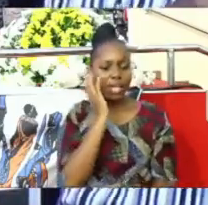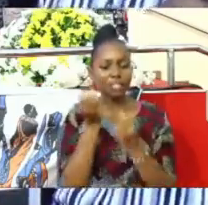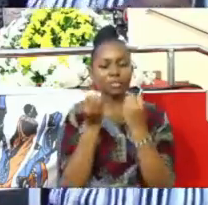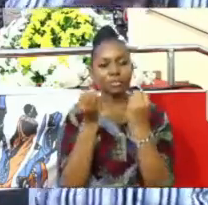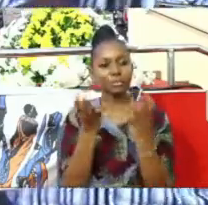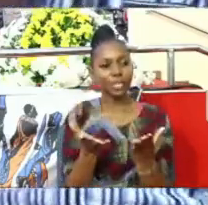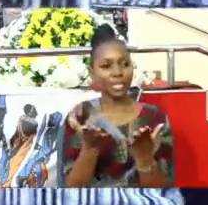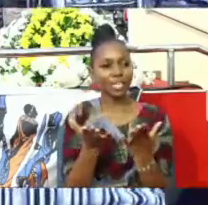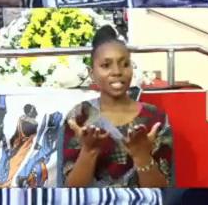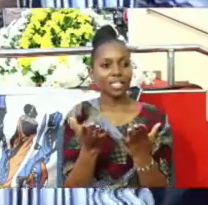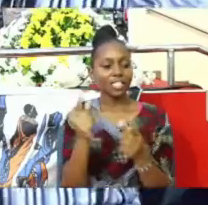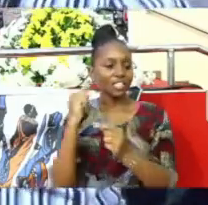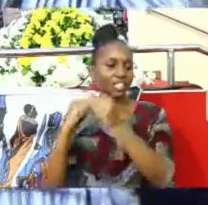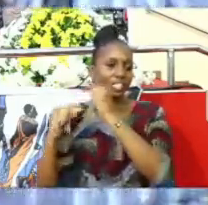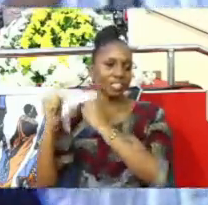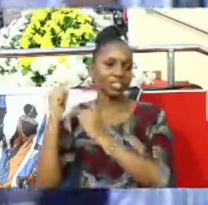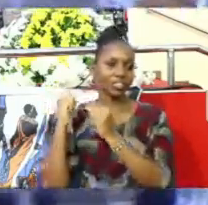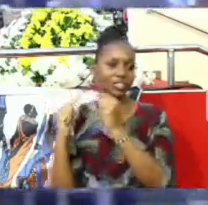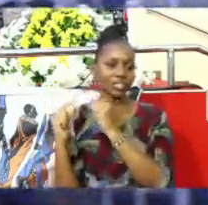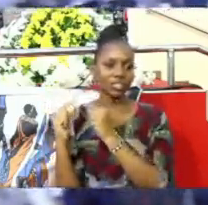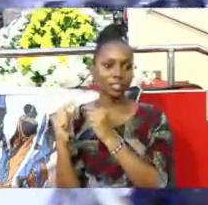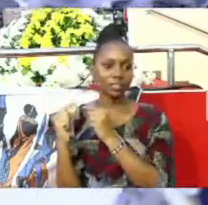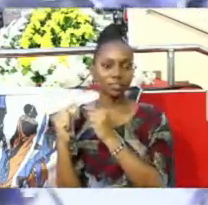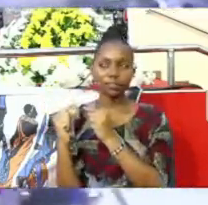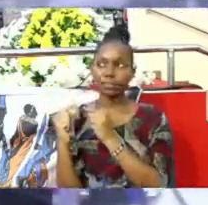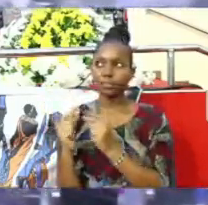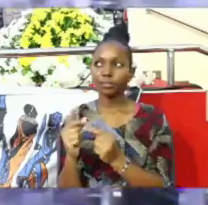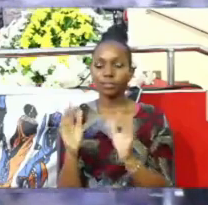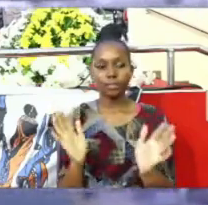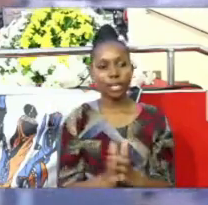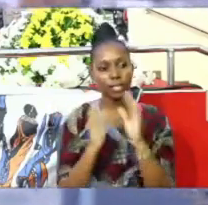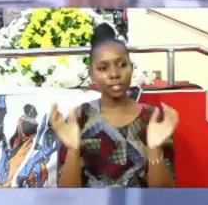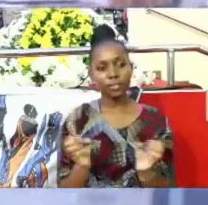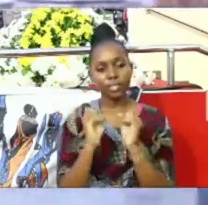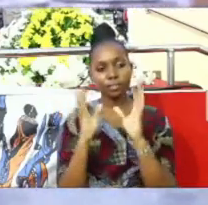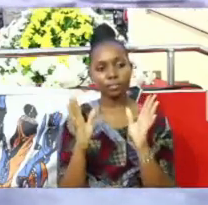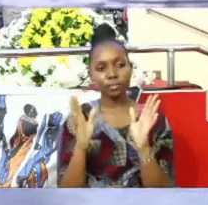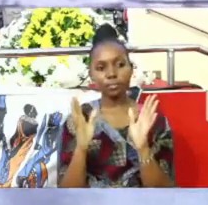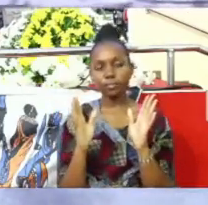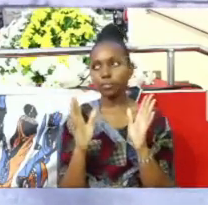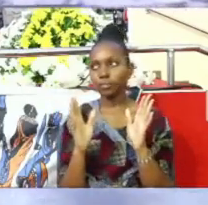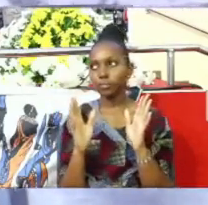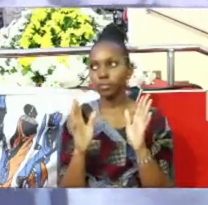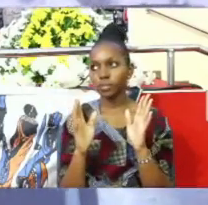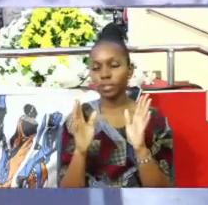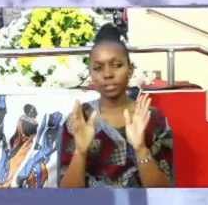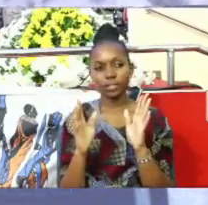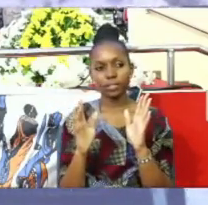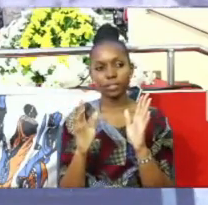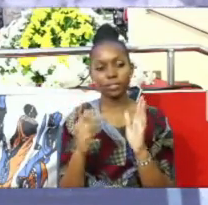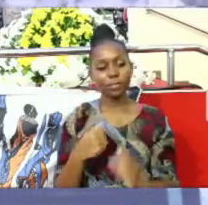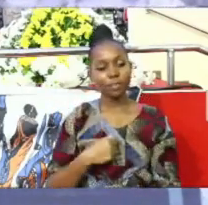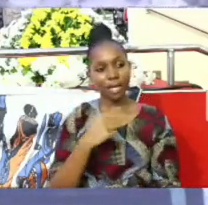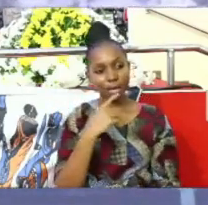Mugai na Elizabeth bali mama wa watu wengi. Hallelujah. Hallelujah. Let me tell you, brothers and sisters. Kwambieni ndugu na